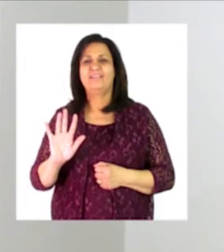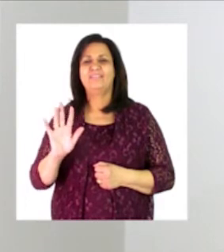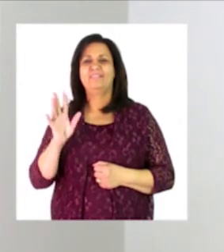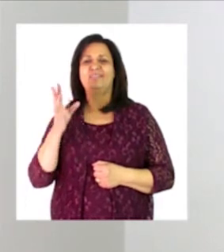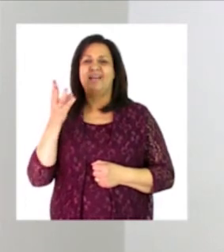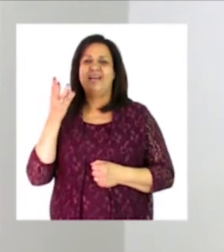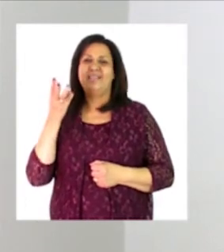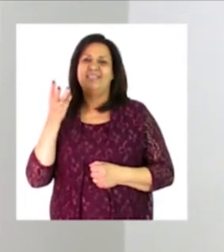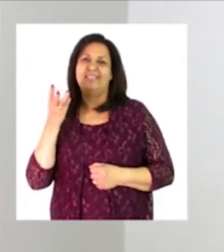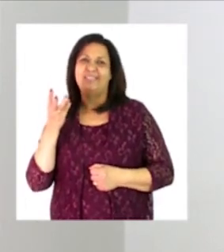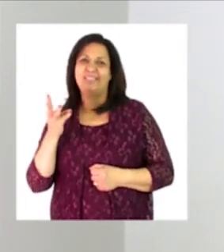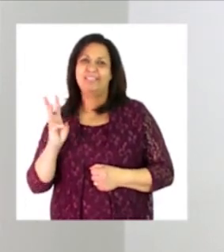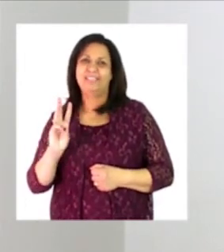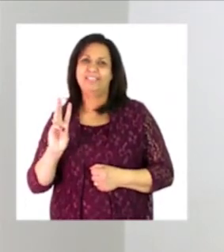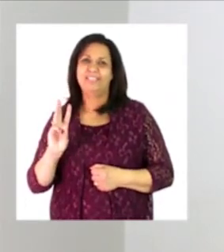5,